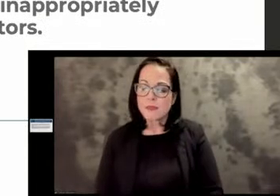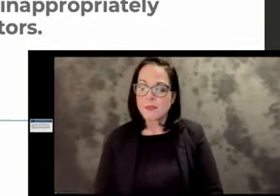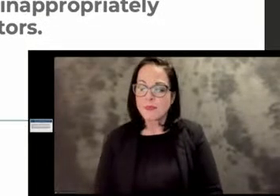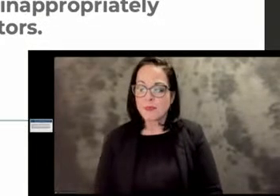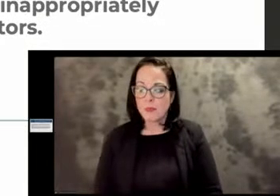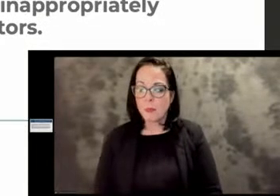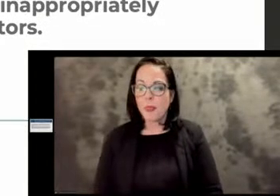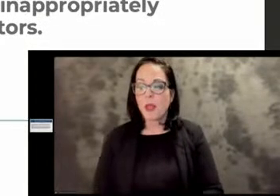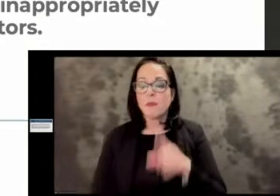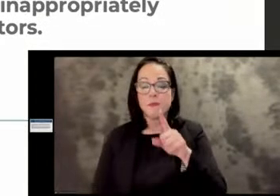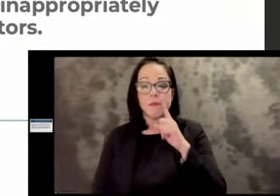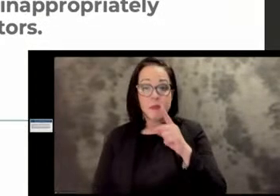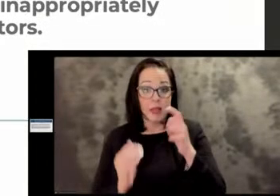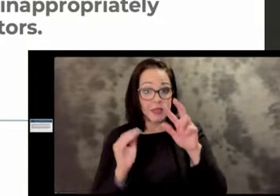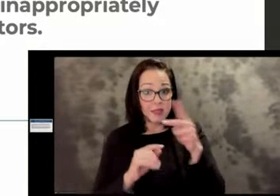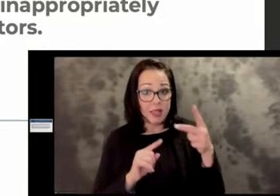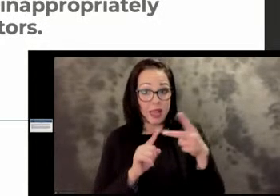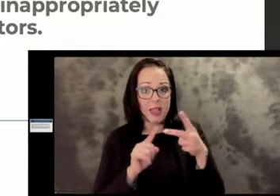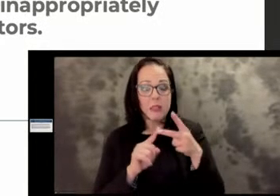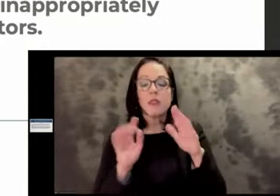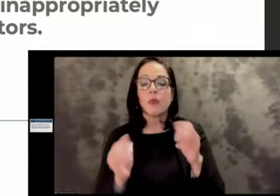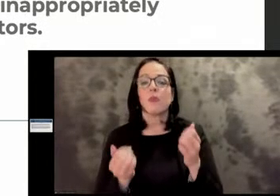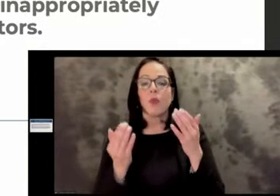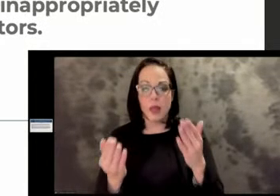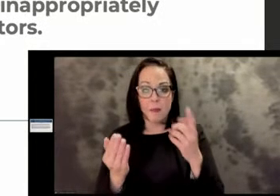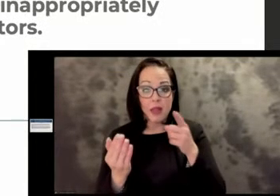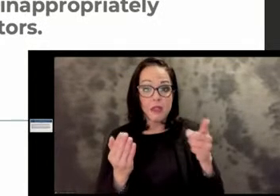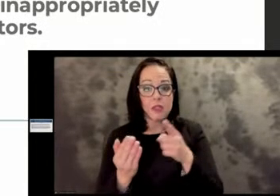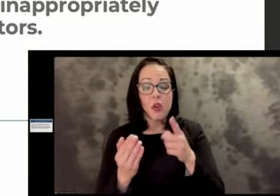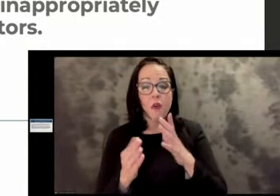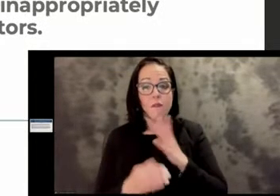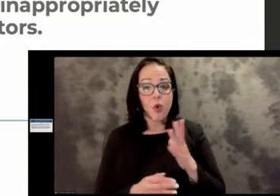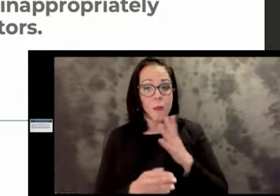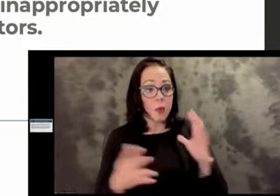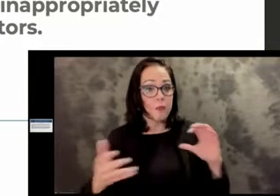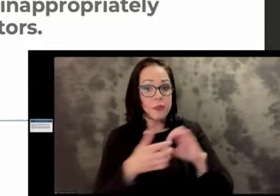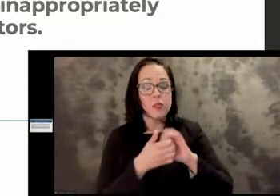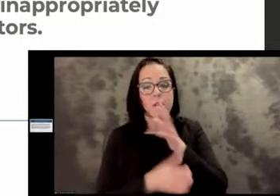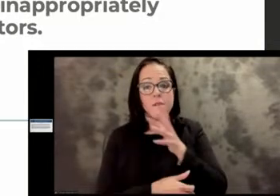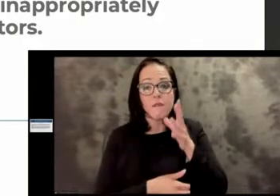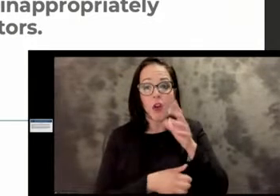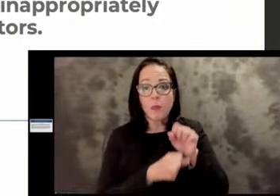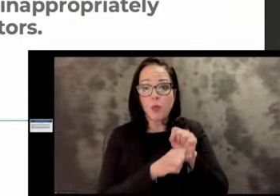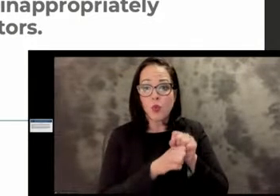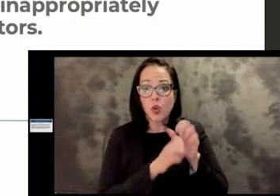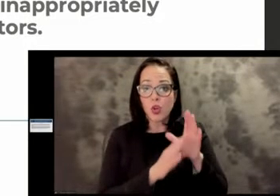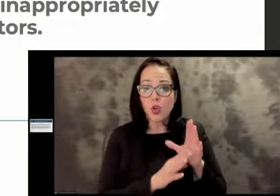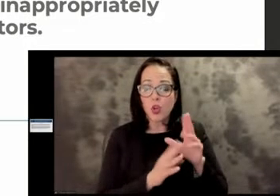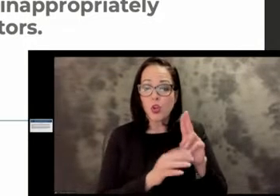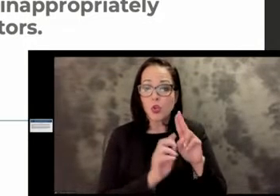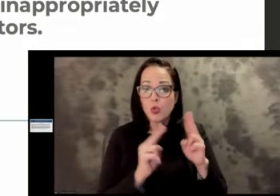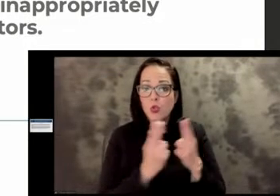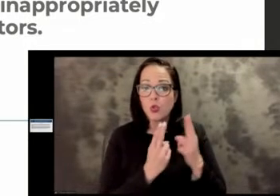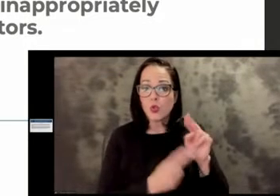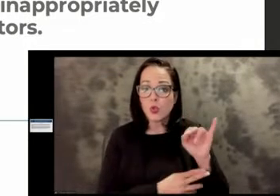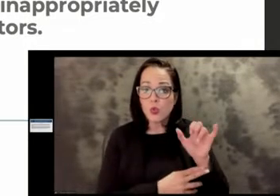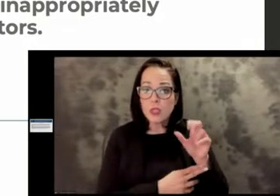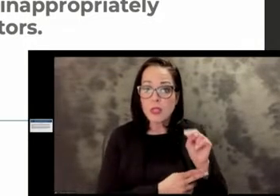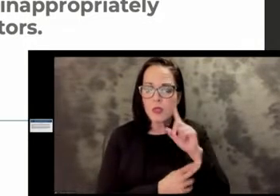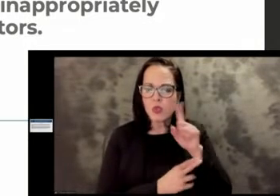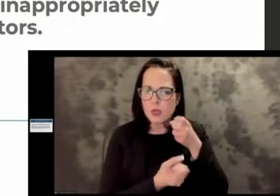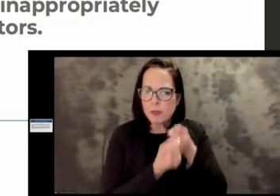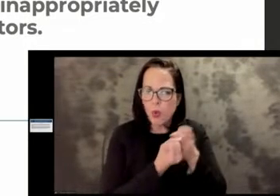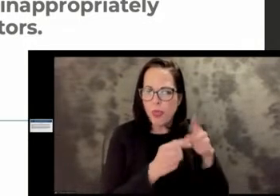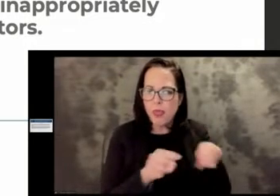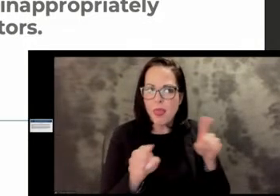Second, we recommend the federal government launch a formal partnership with farm worker unions to support reaching farm workers who are disproportionately